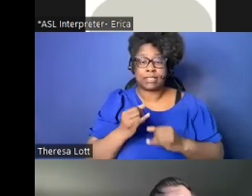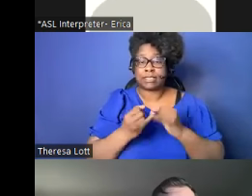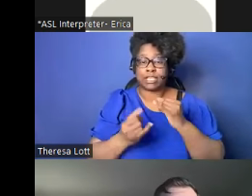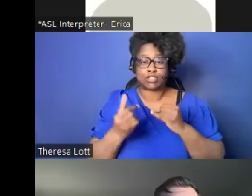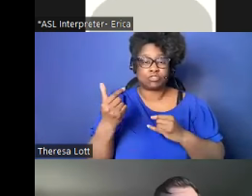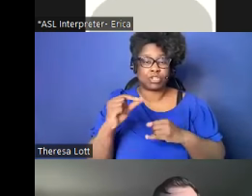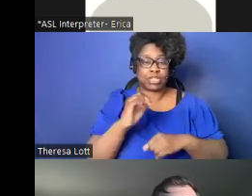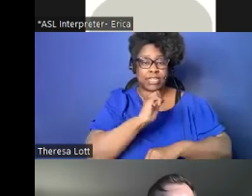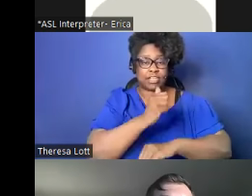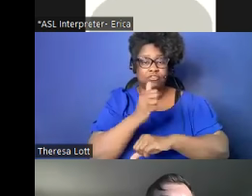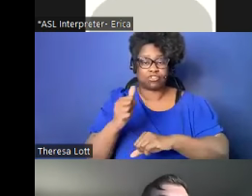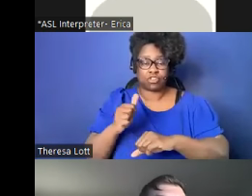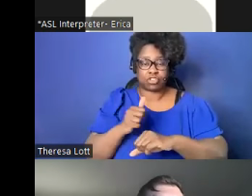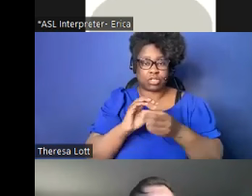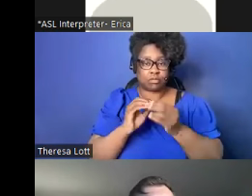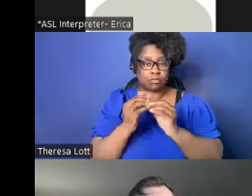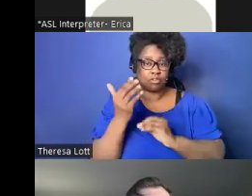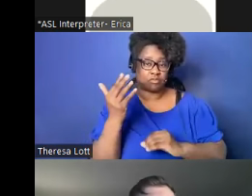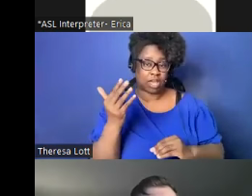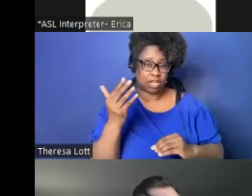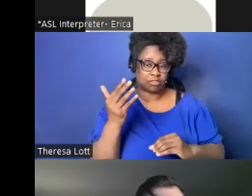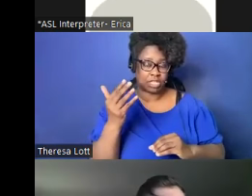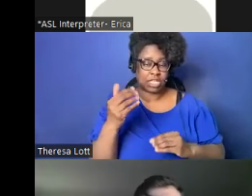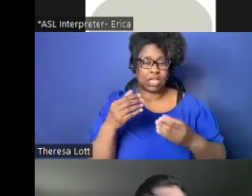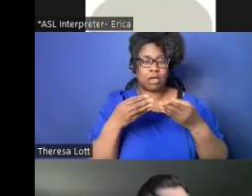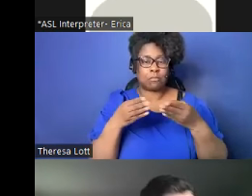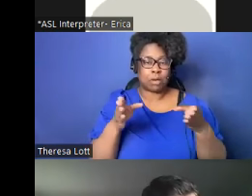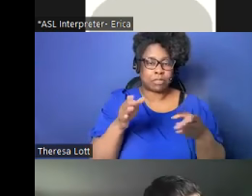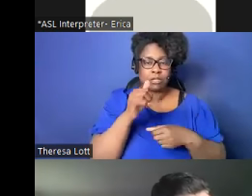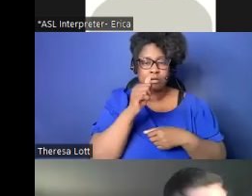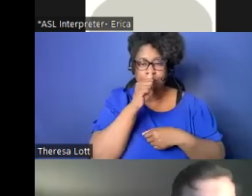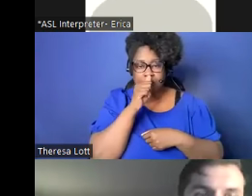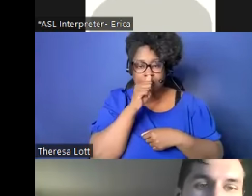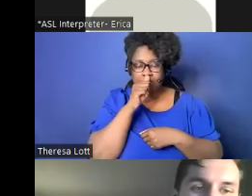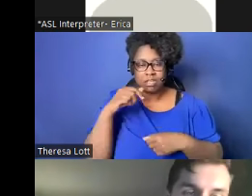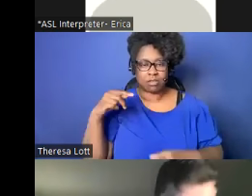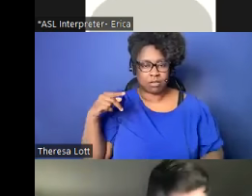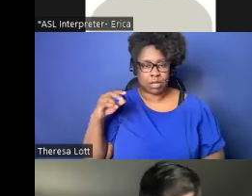at number 5, something more like a public-private pocket park,